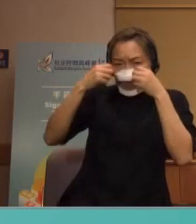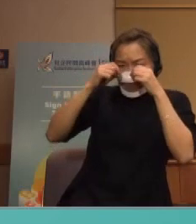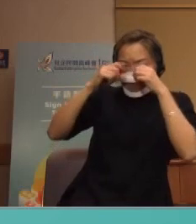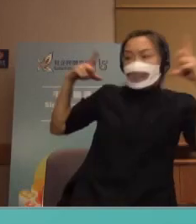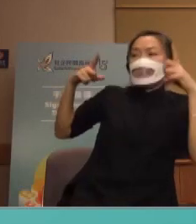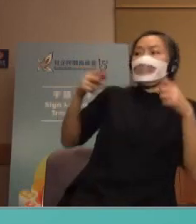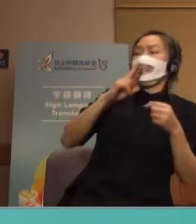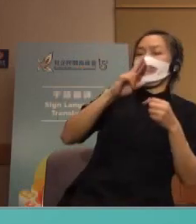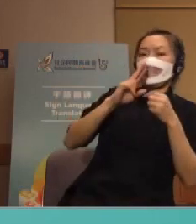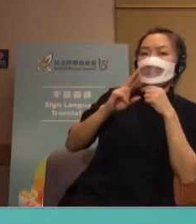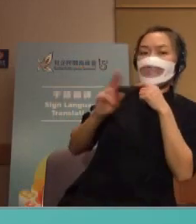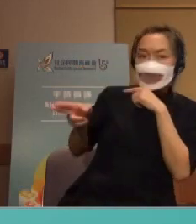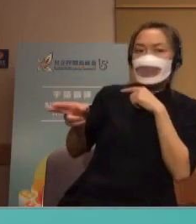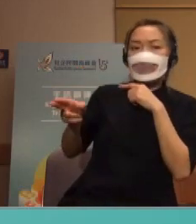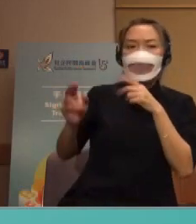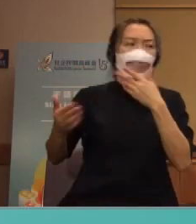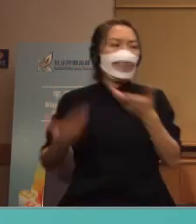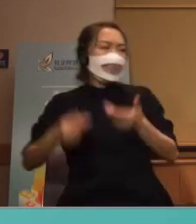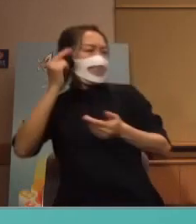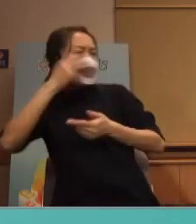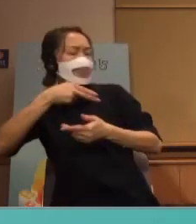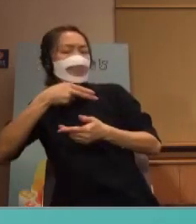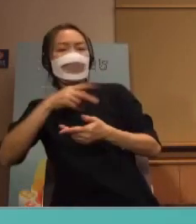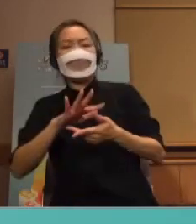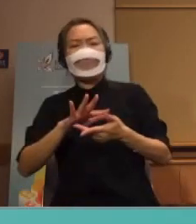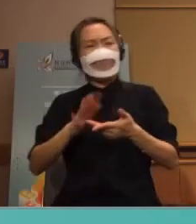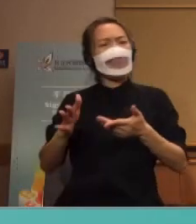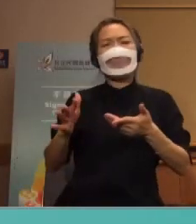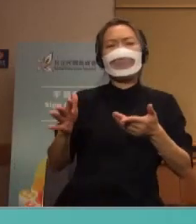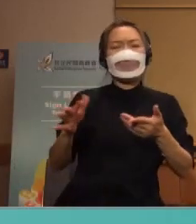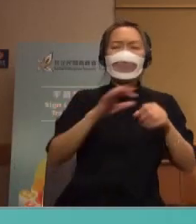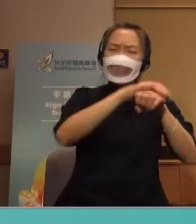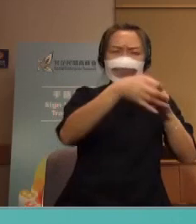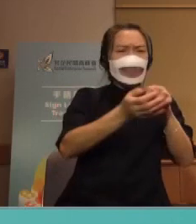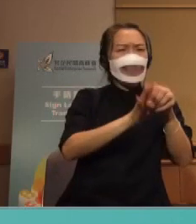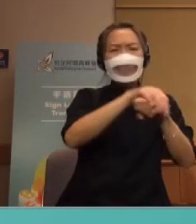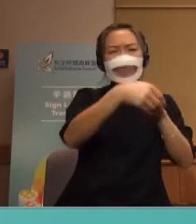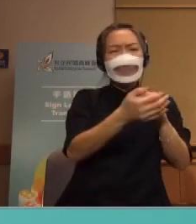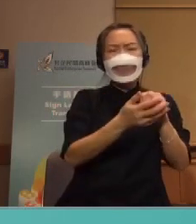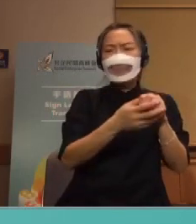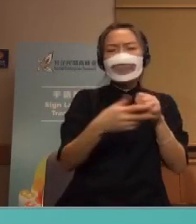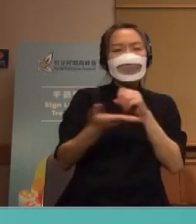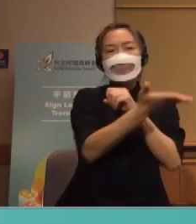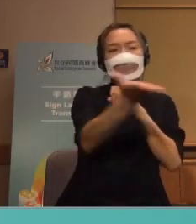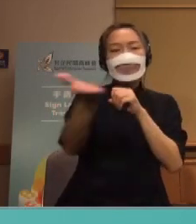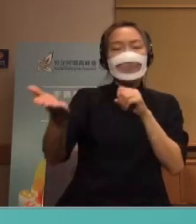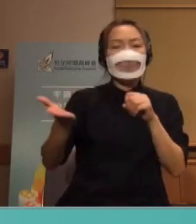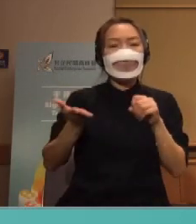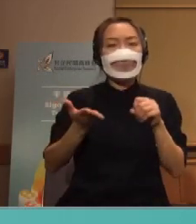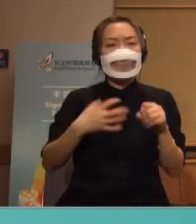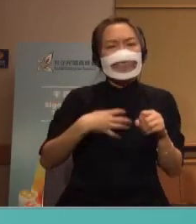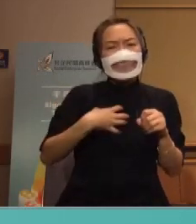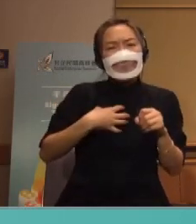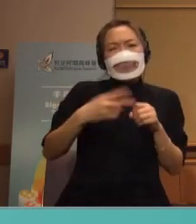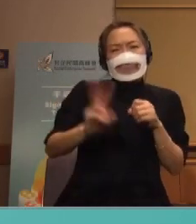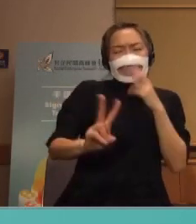as citizens of wherever we're based, we go through the same things, right? Jobs, health, family. I mean, it's really all the same.